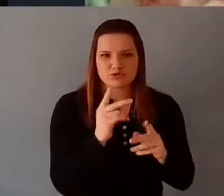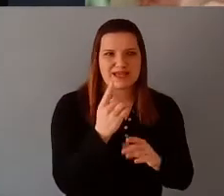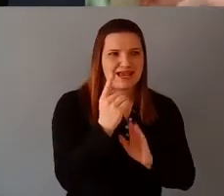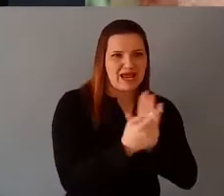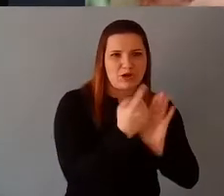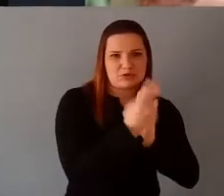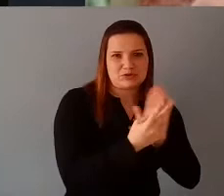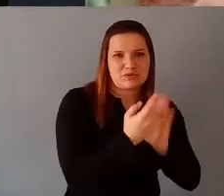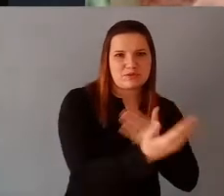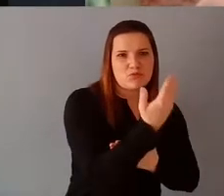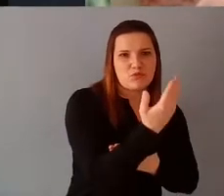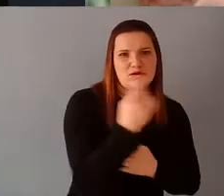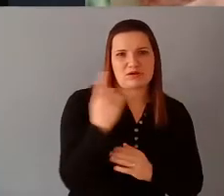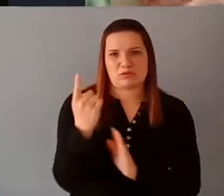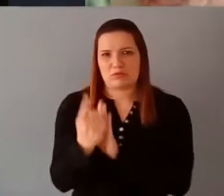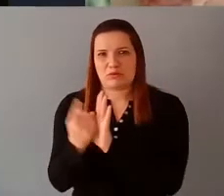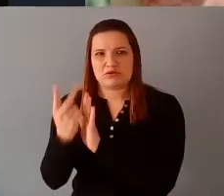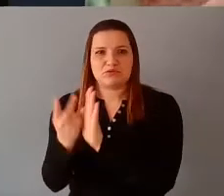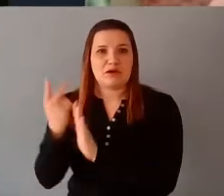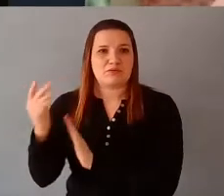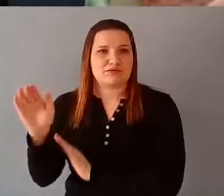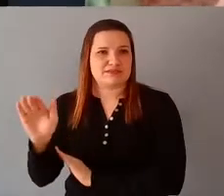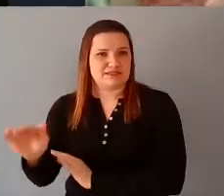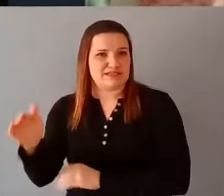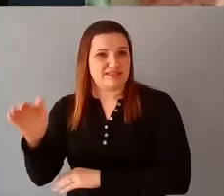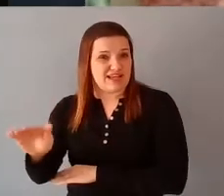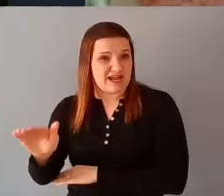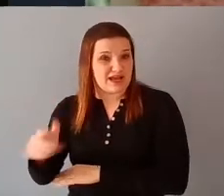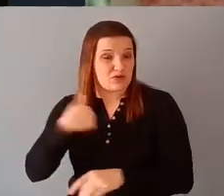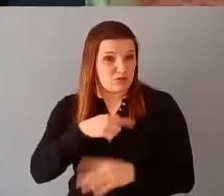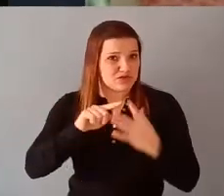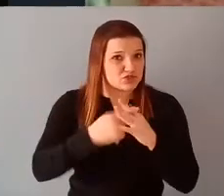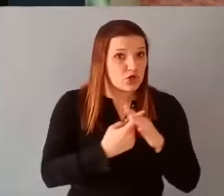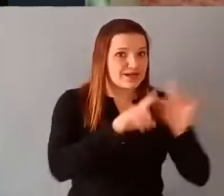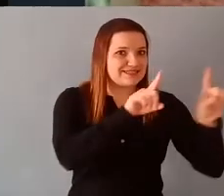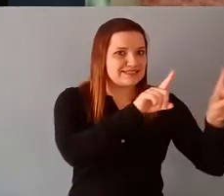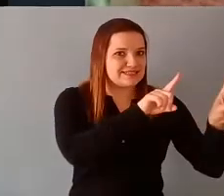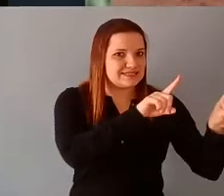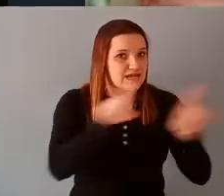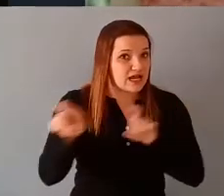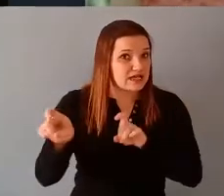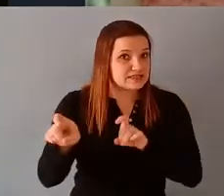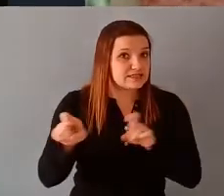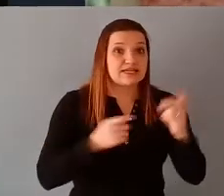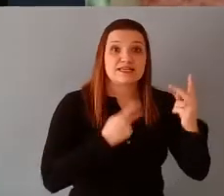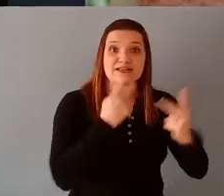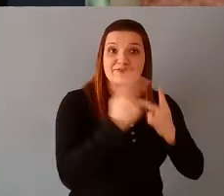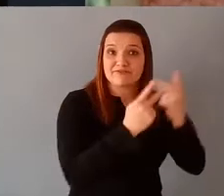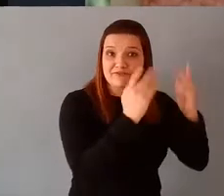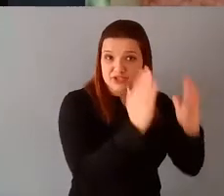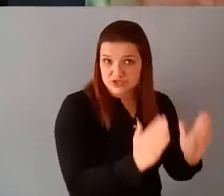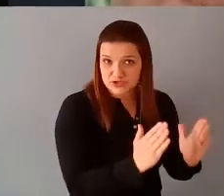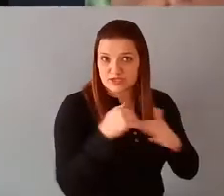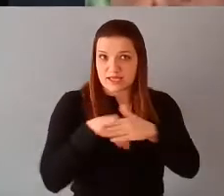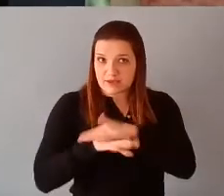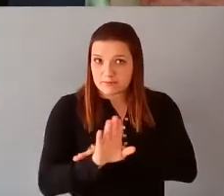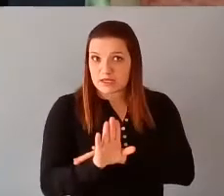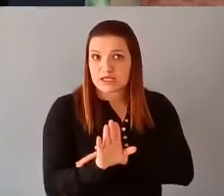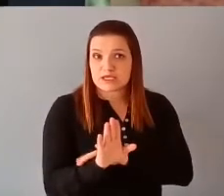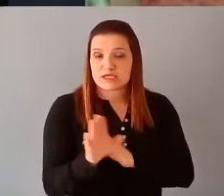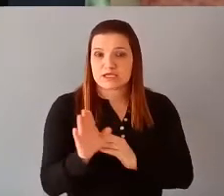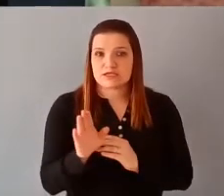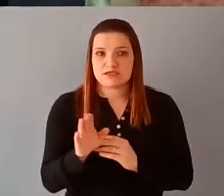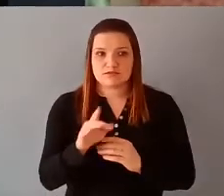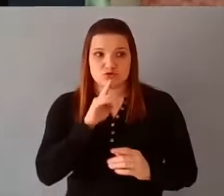of hours in the early evening. So can we start testing the visitors as they come in to